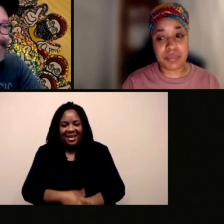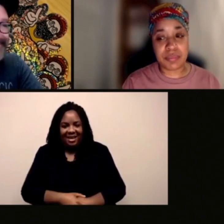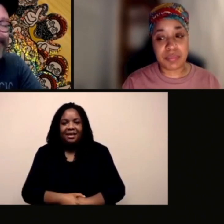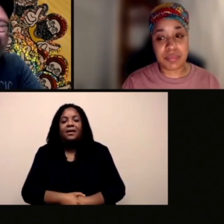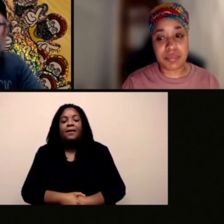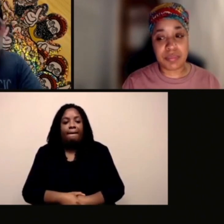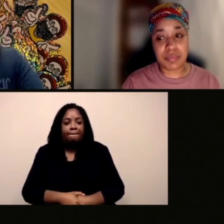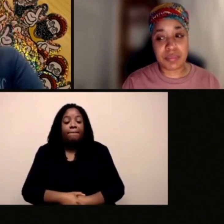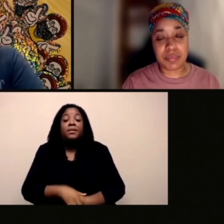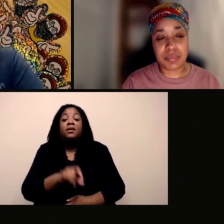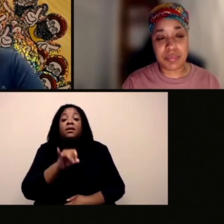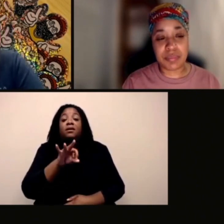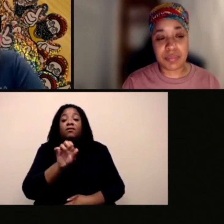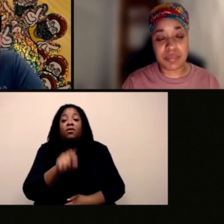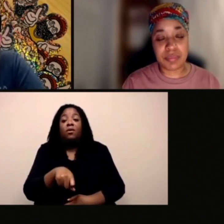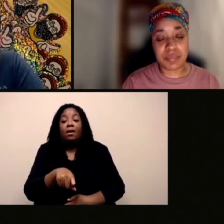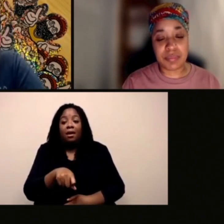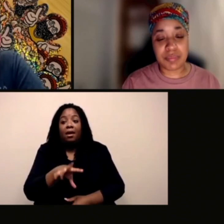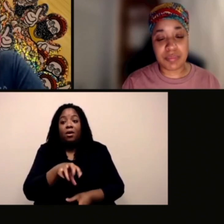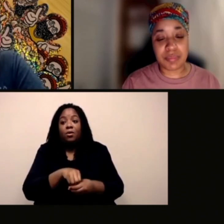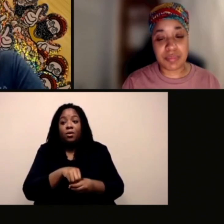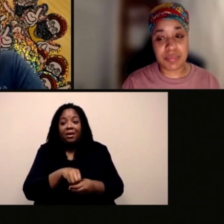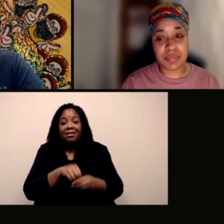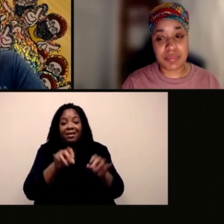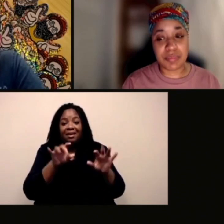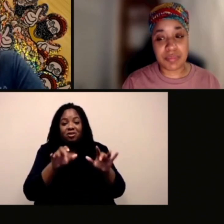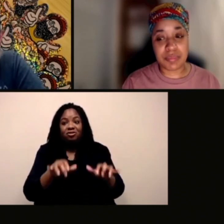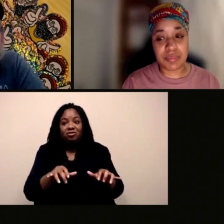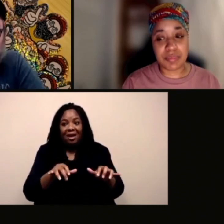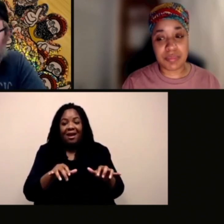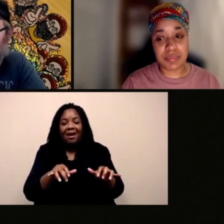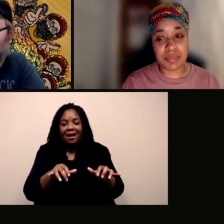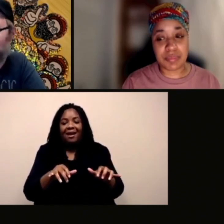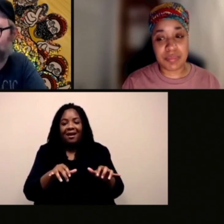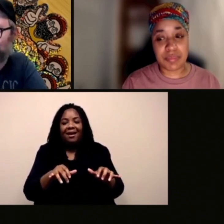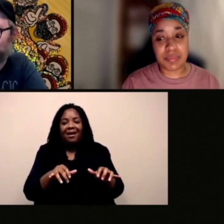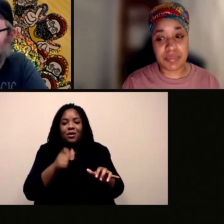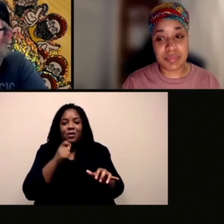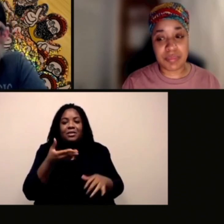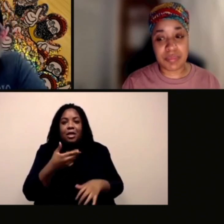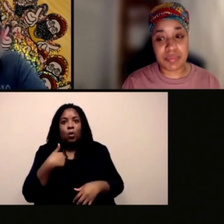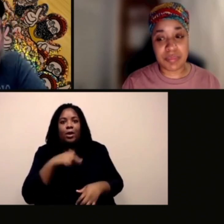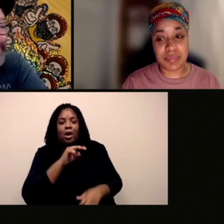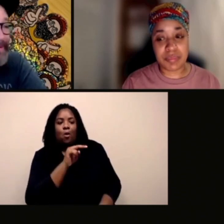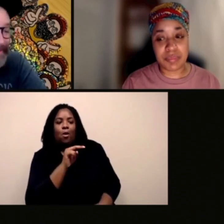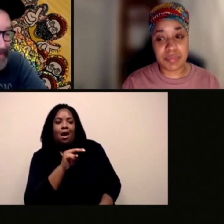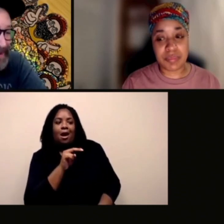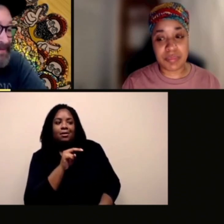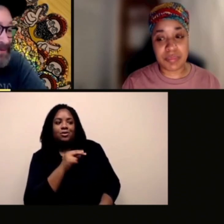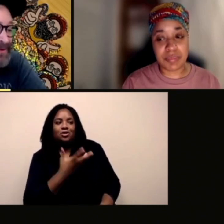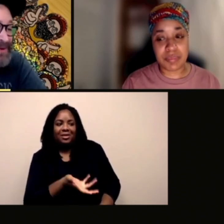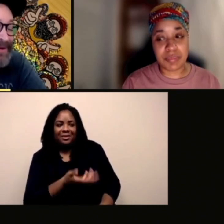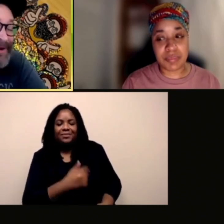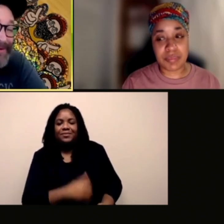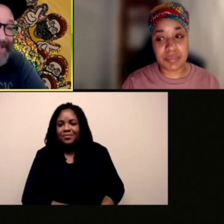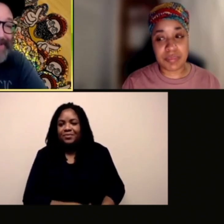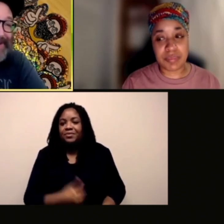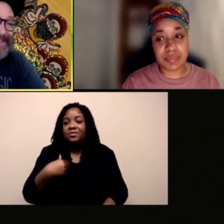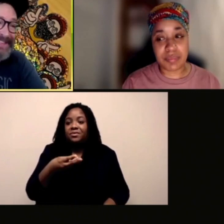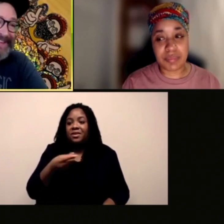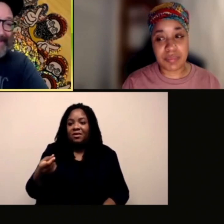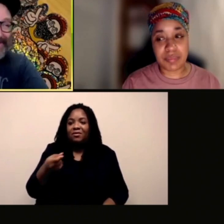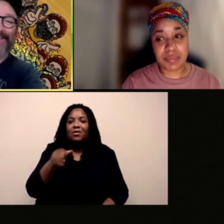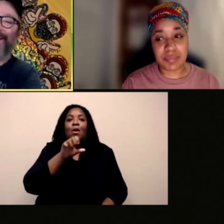So if you can, who's in the room? We're actually following the chat. We have a And few OG